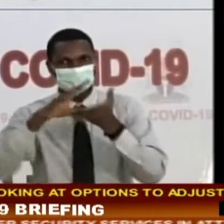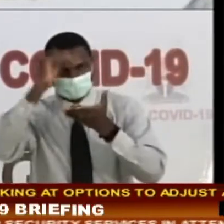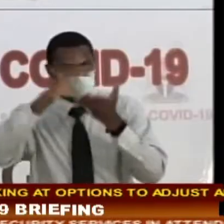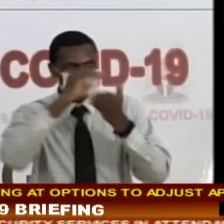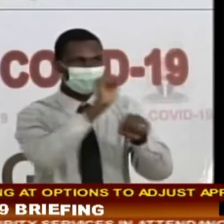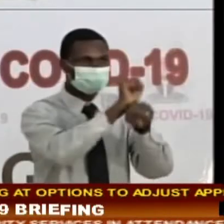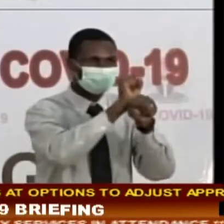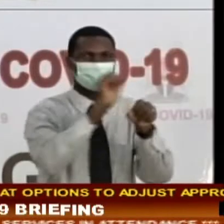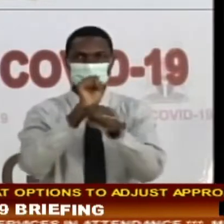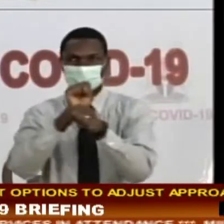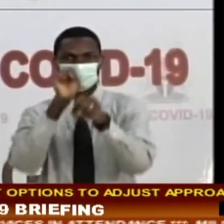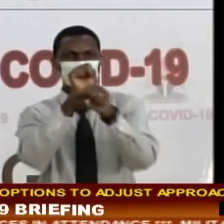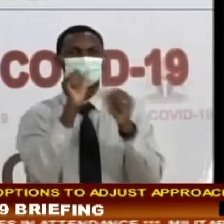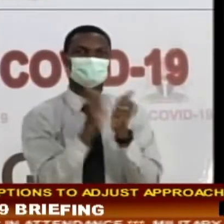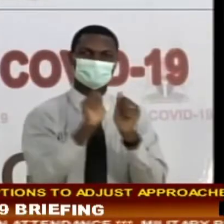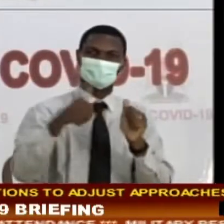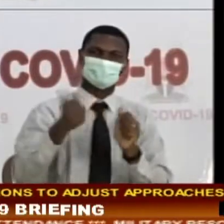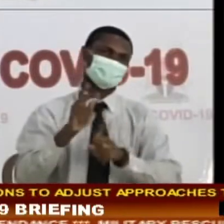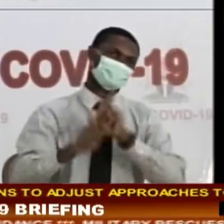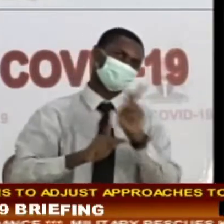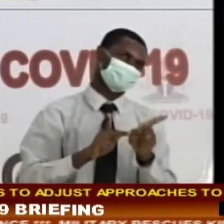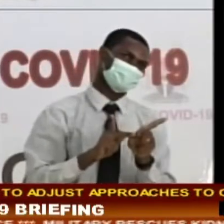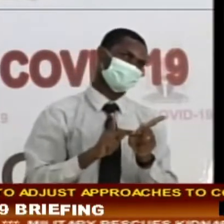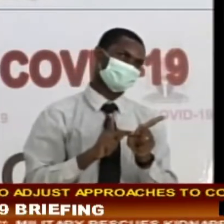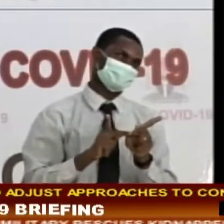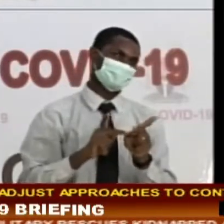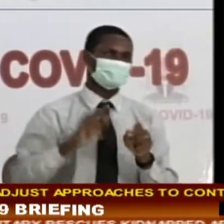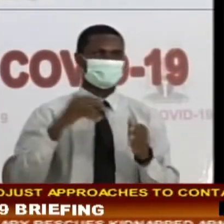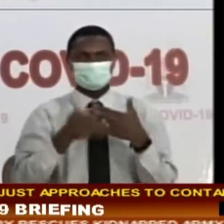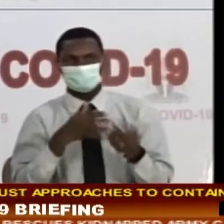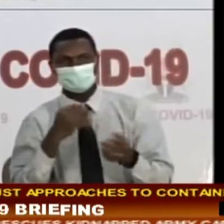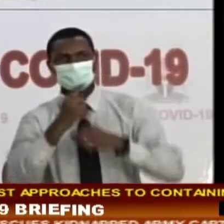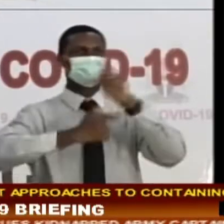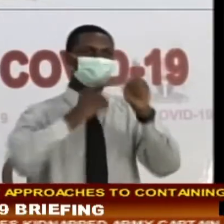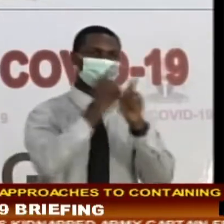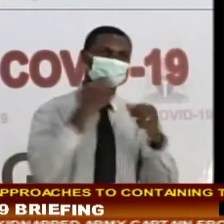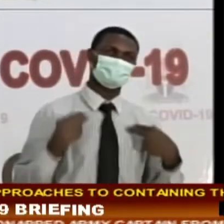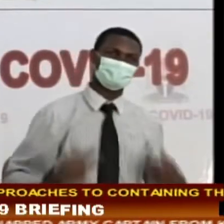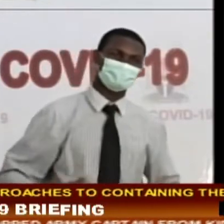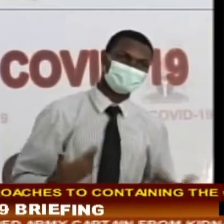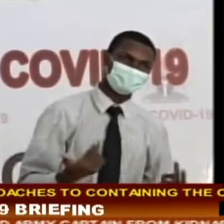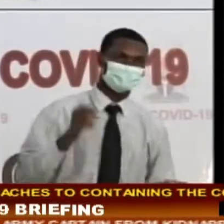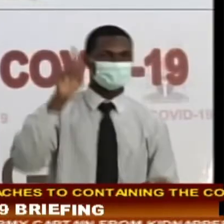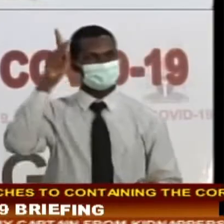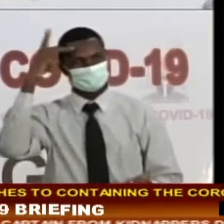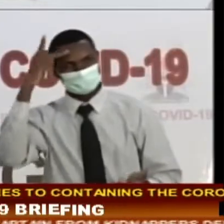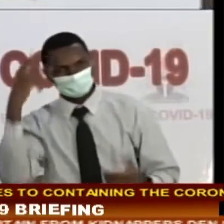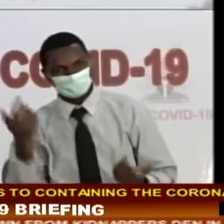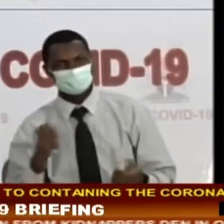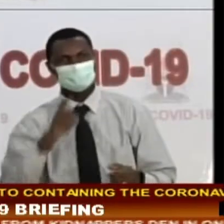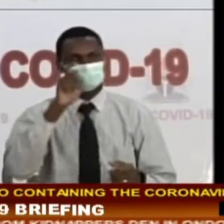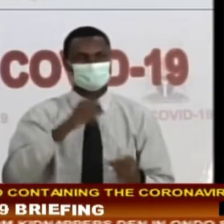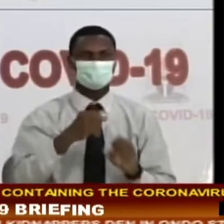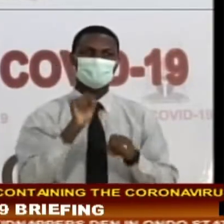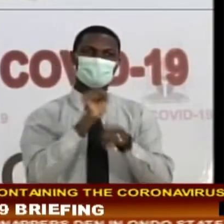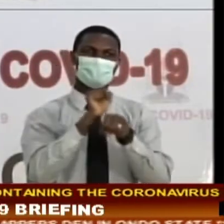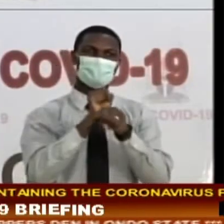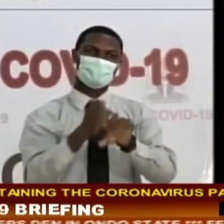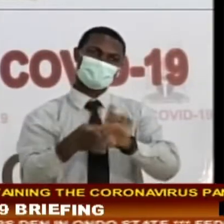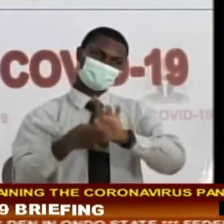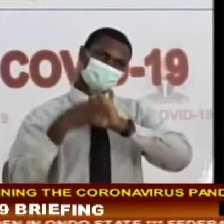others on the science on global Health politics we need to come together as a global Health Community and we can